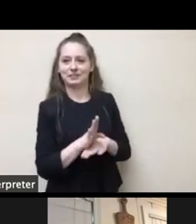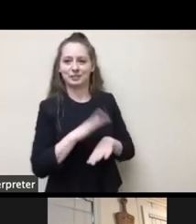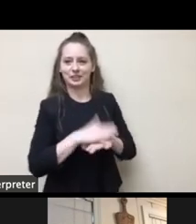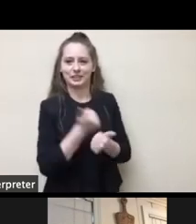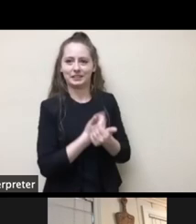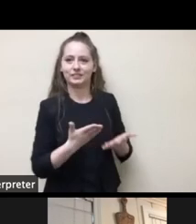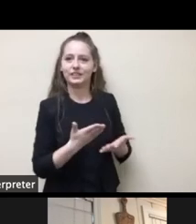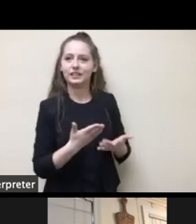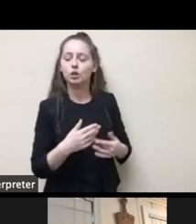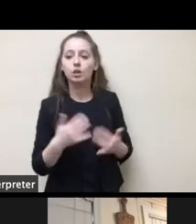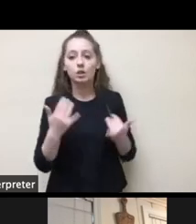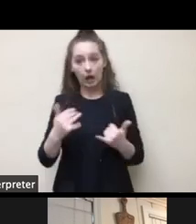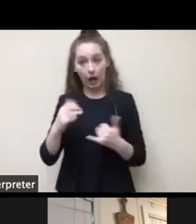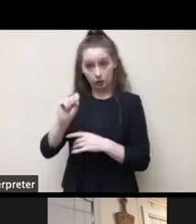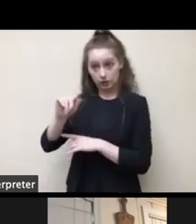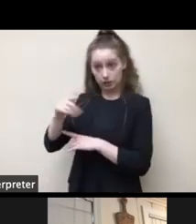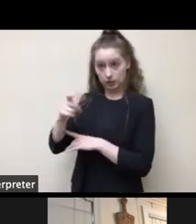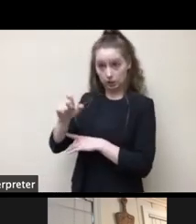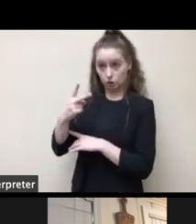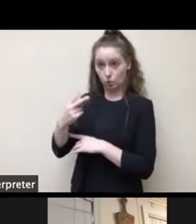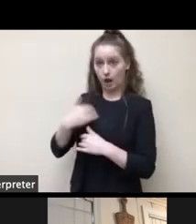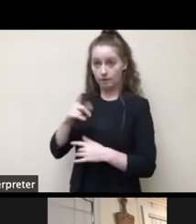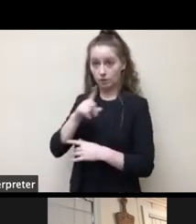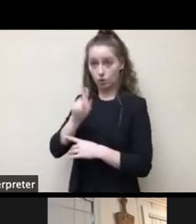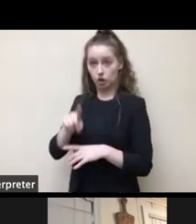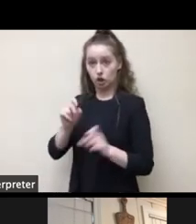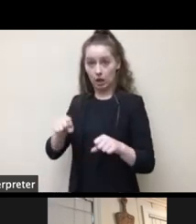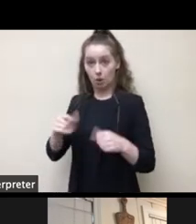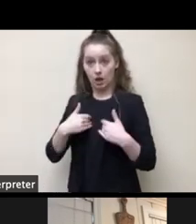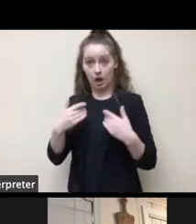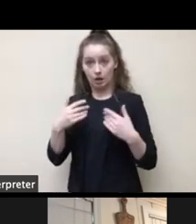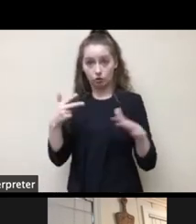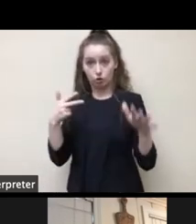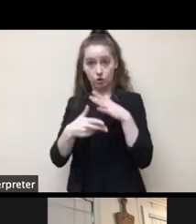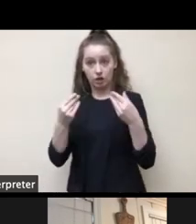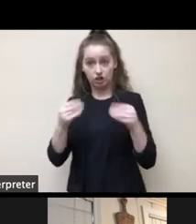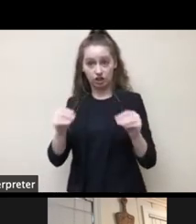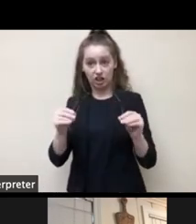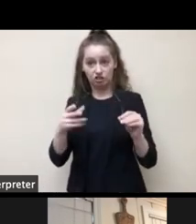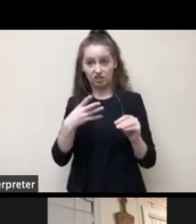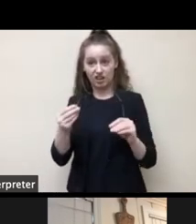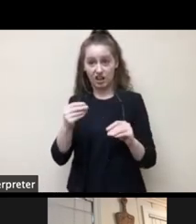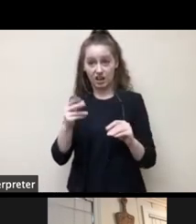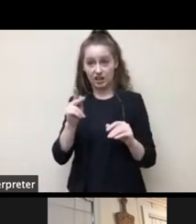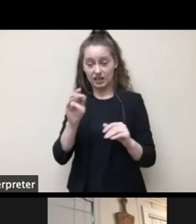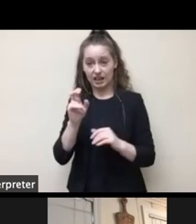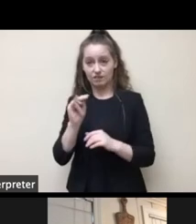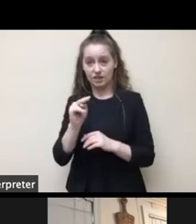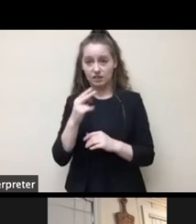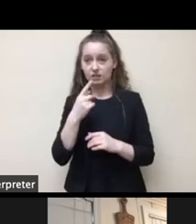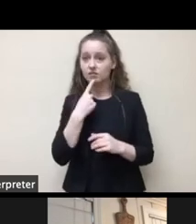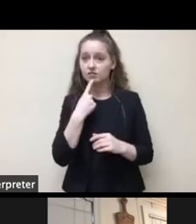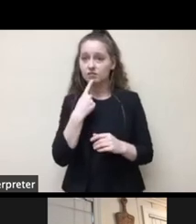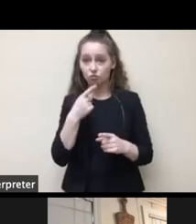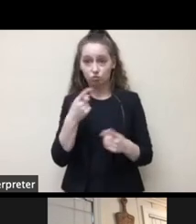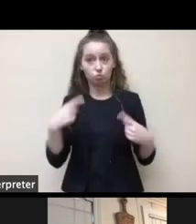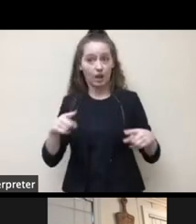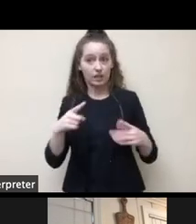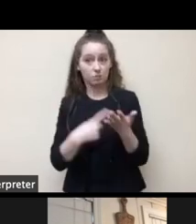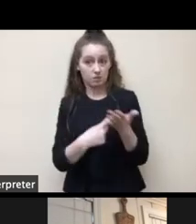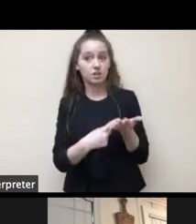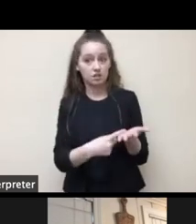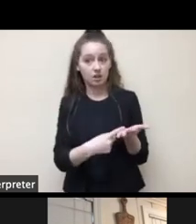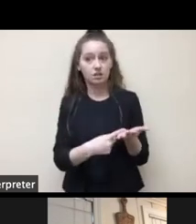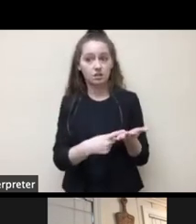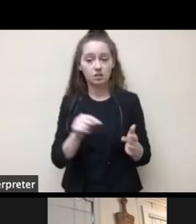in stage two, as you know, and I got a question. Can we have garage sales? And Kevin Margraff informs me you guys have been talking about this, and